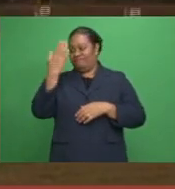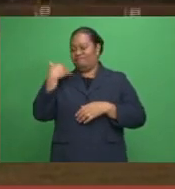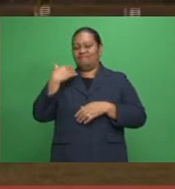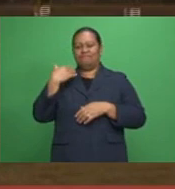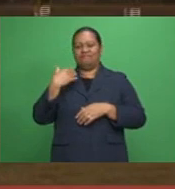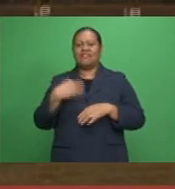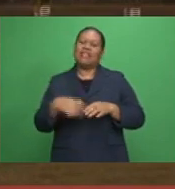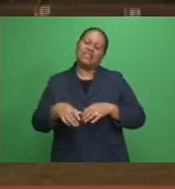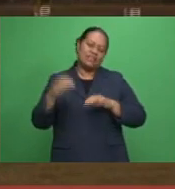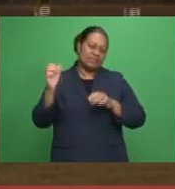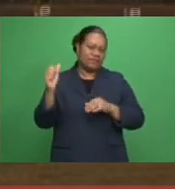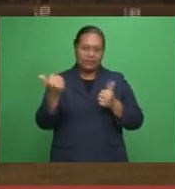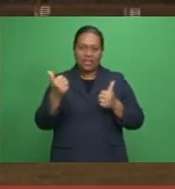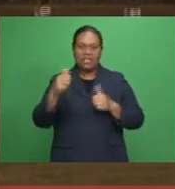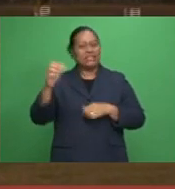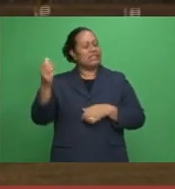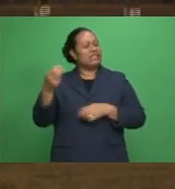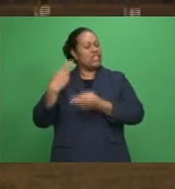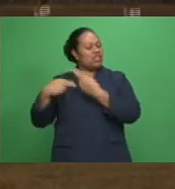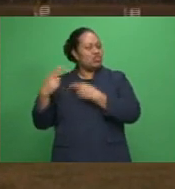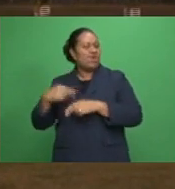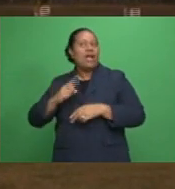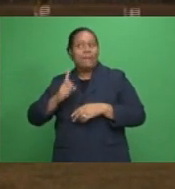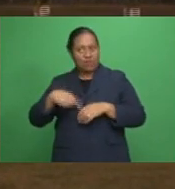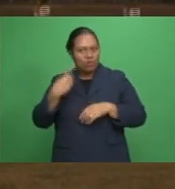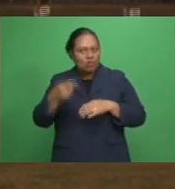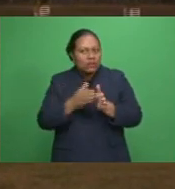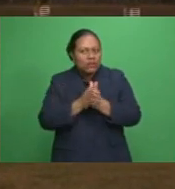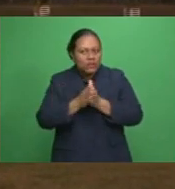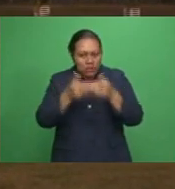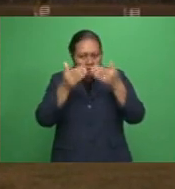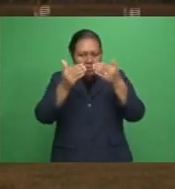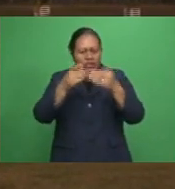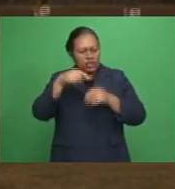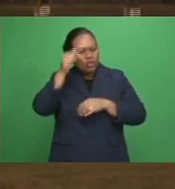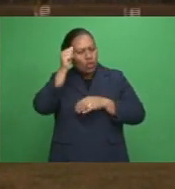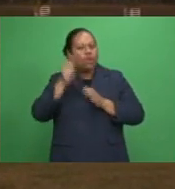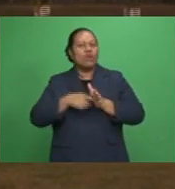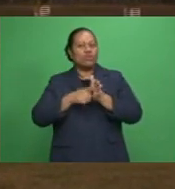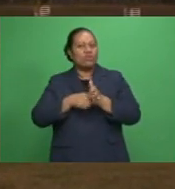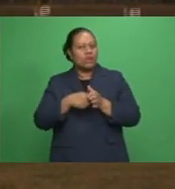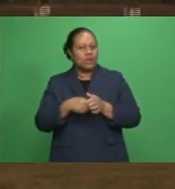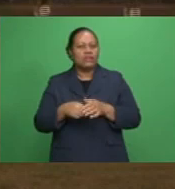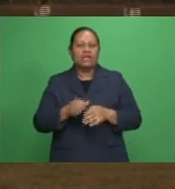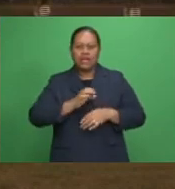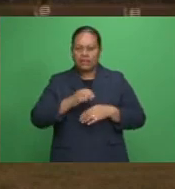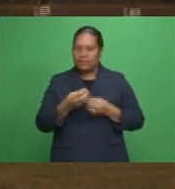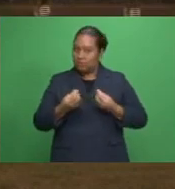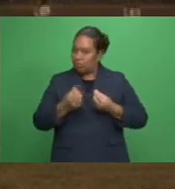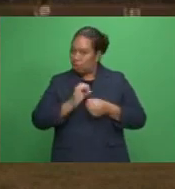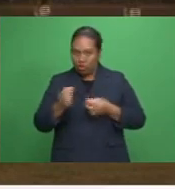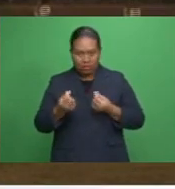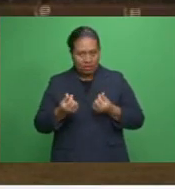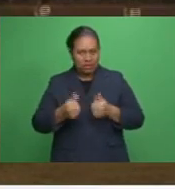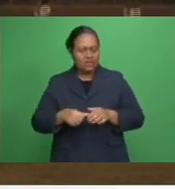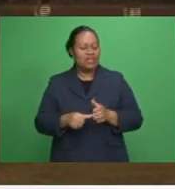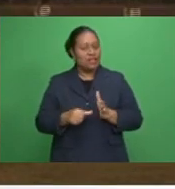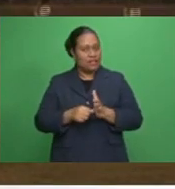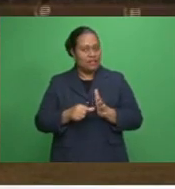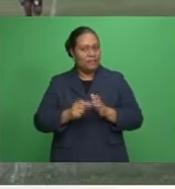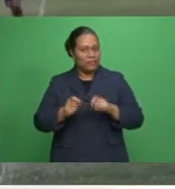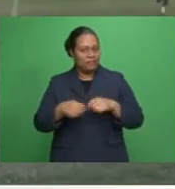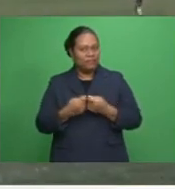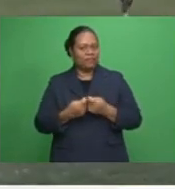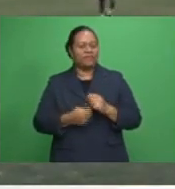up next. We know it's always been a good game against them. So there's areas that we have highlighted in the first